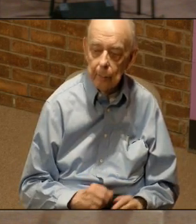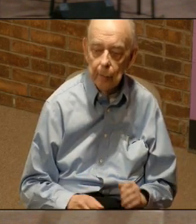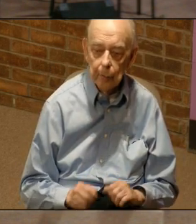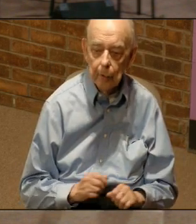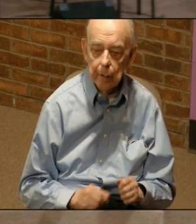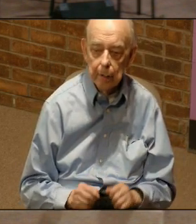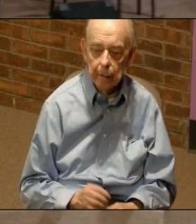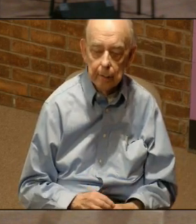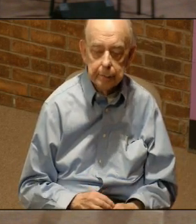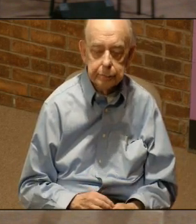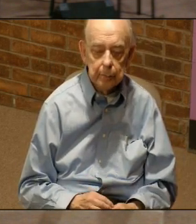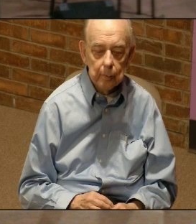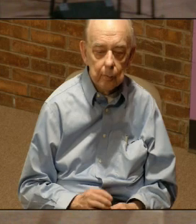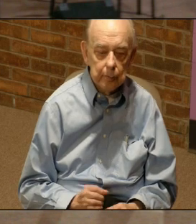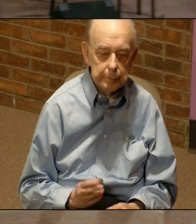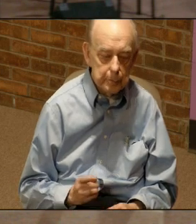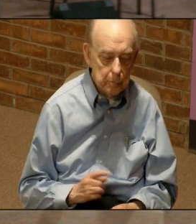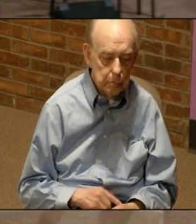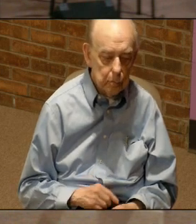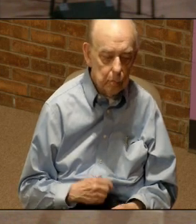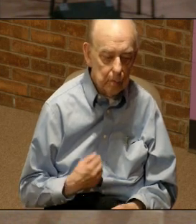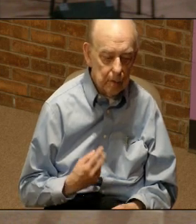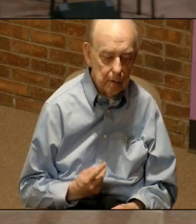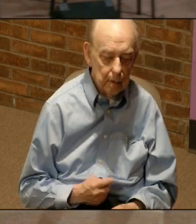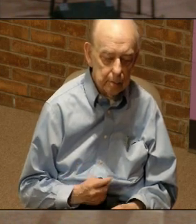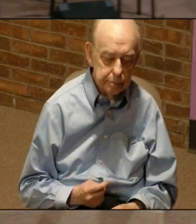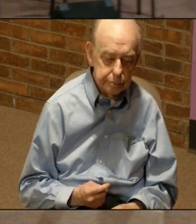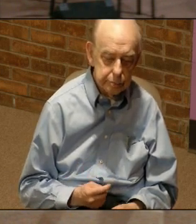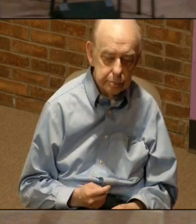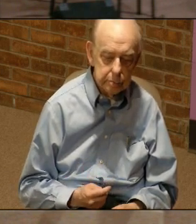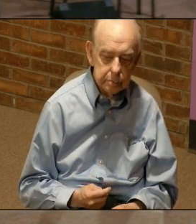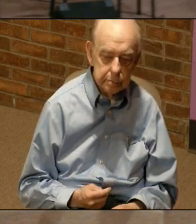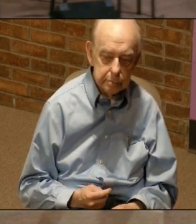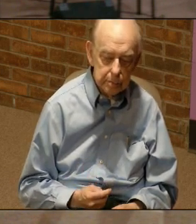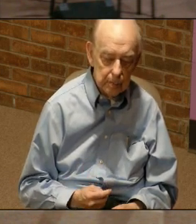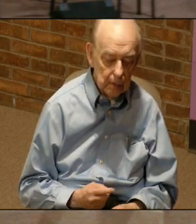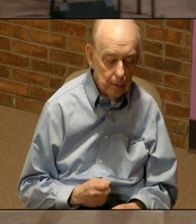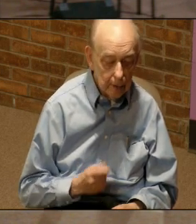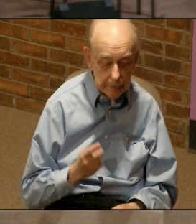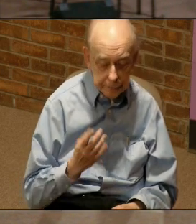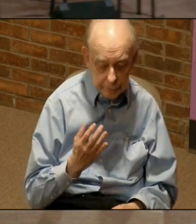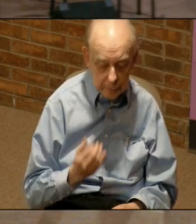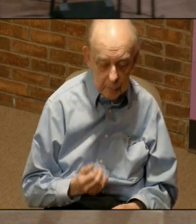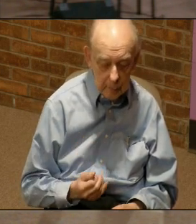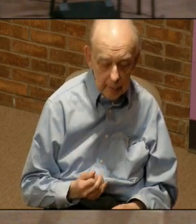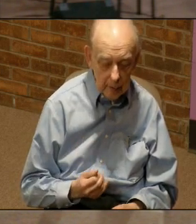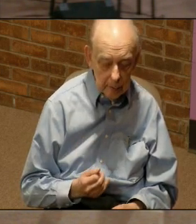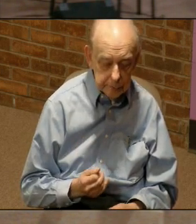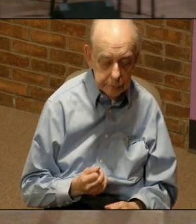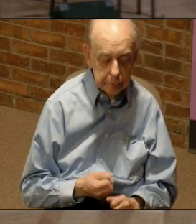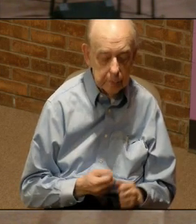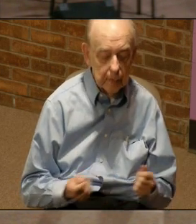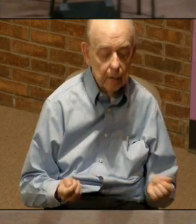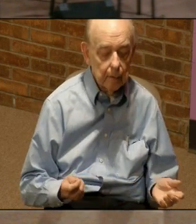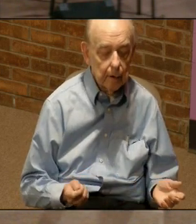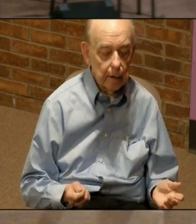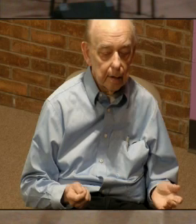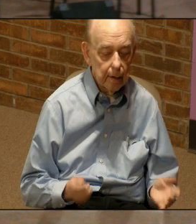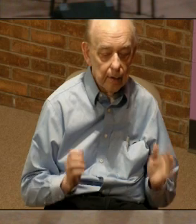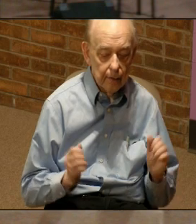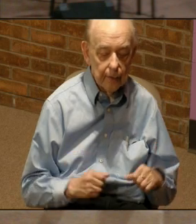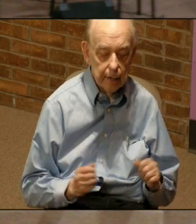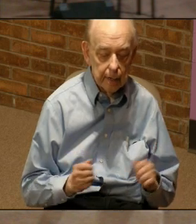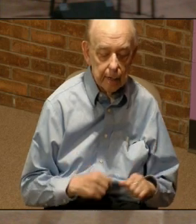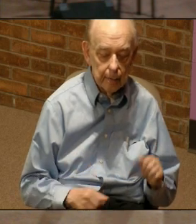another. And so many times we try to figure out, why is everybody fighting against each